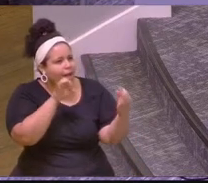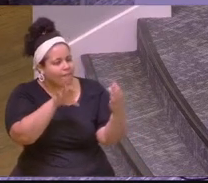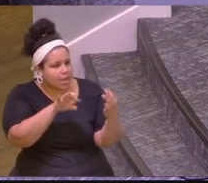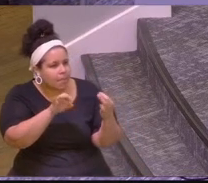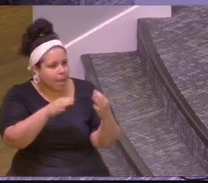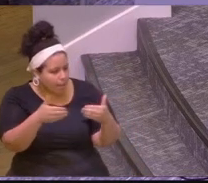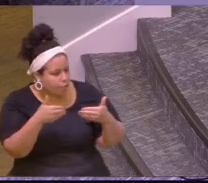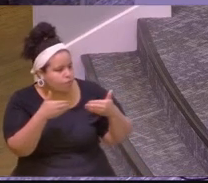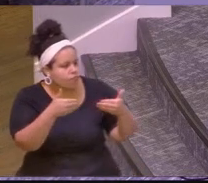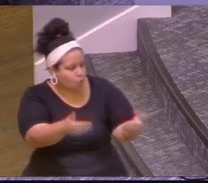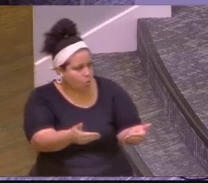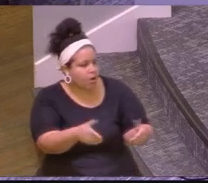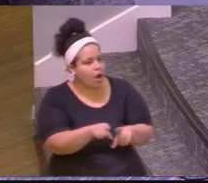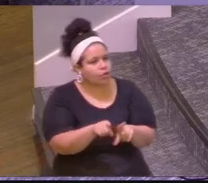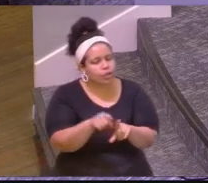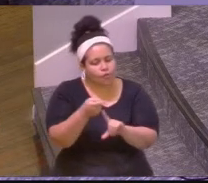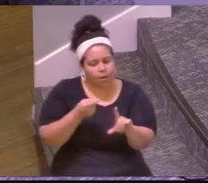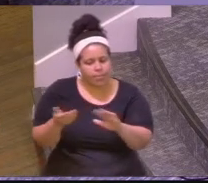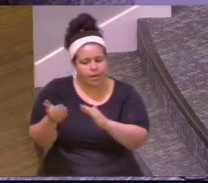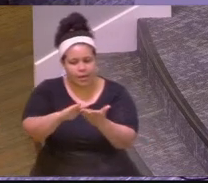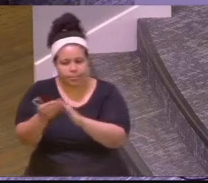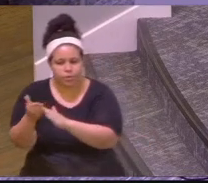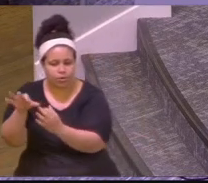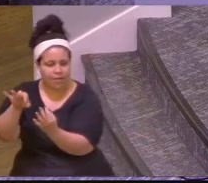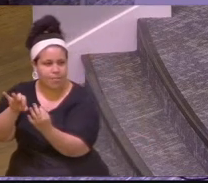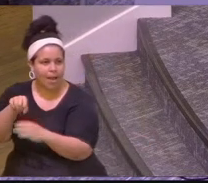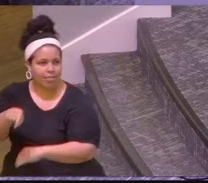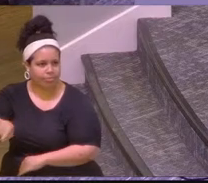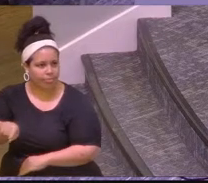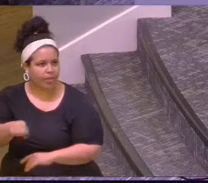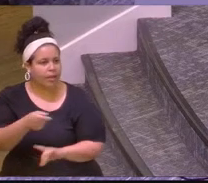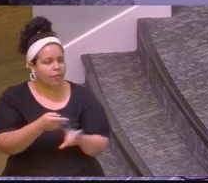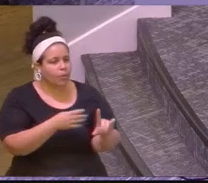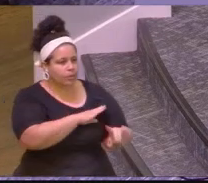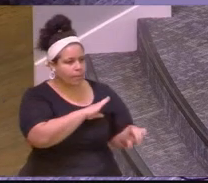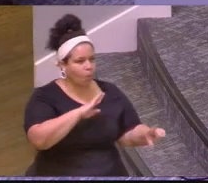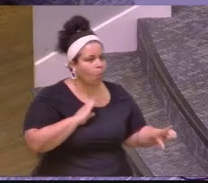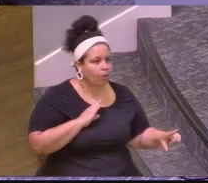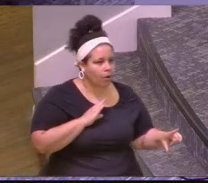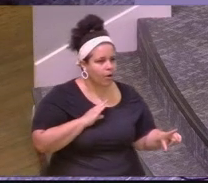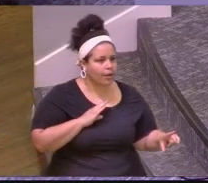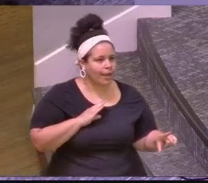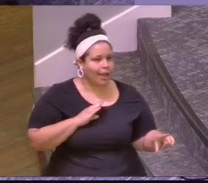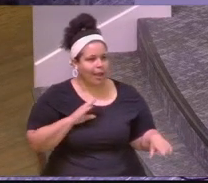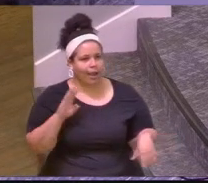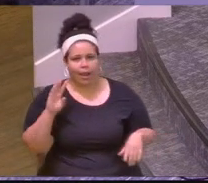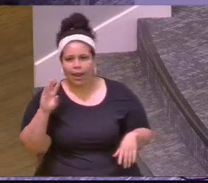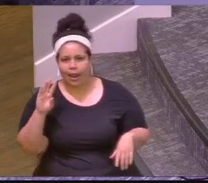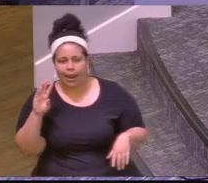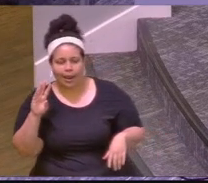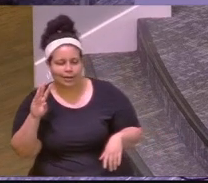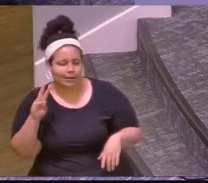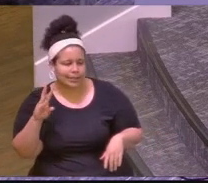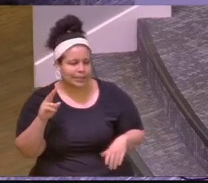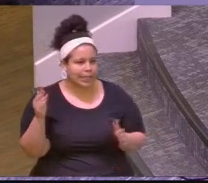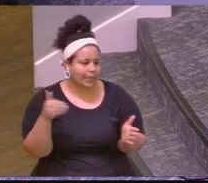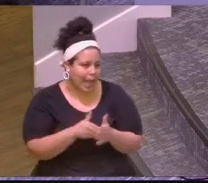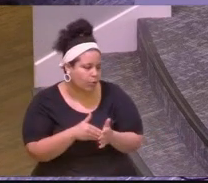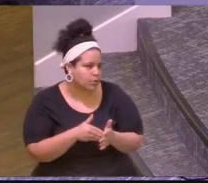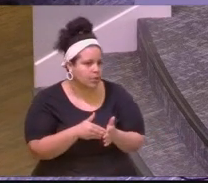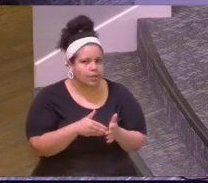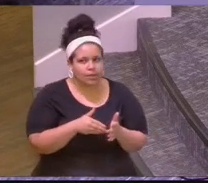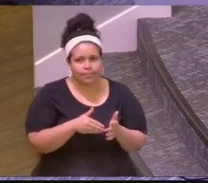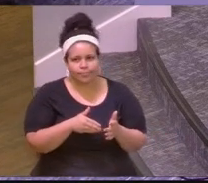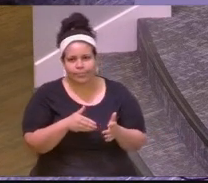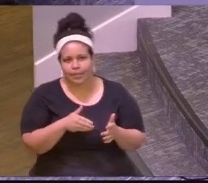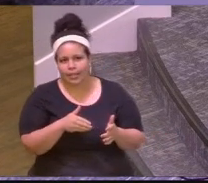feedback, perhaps from all our board members and our 16,000 boards, as well as